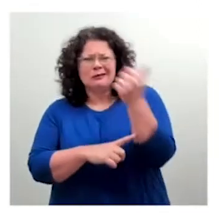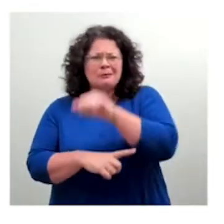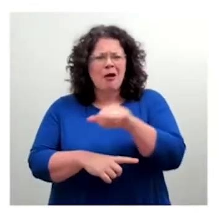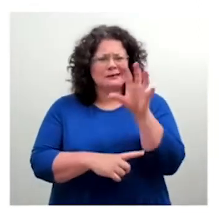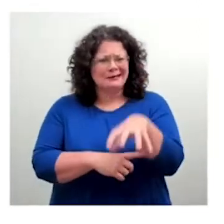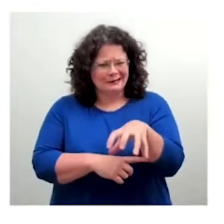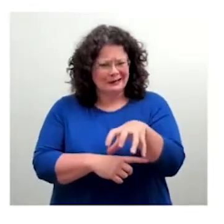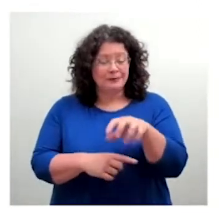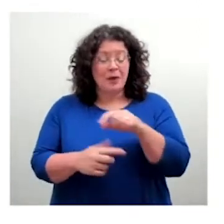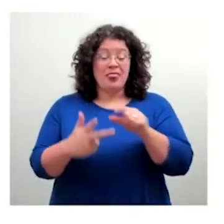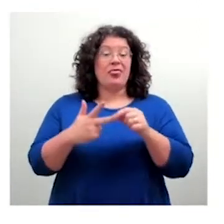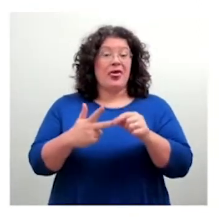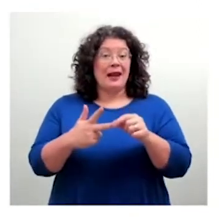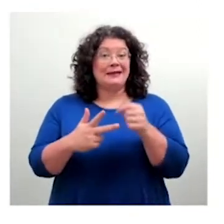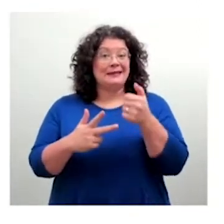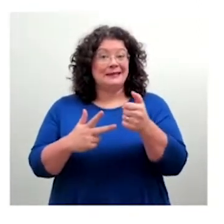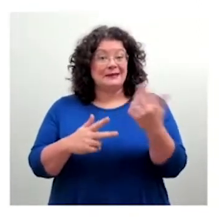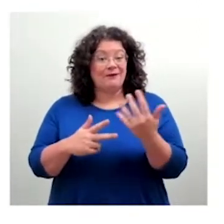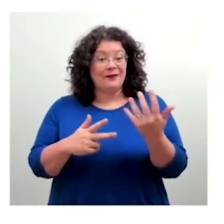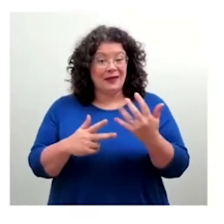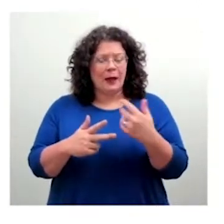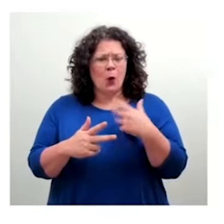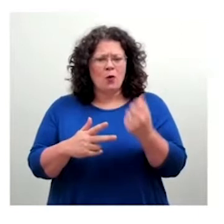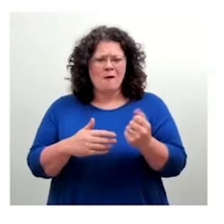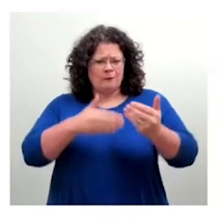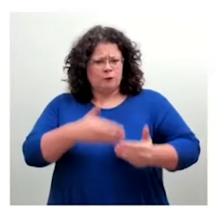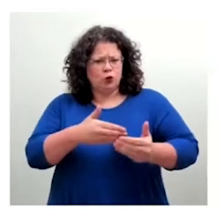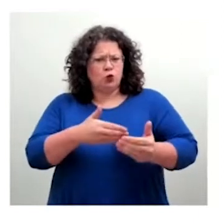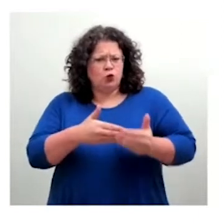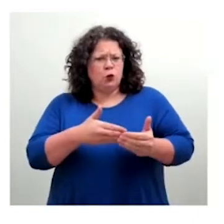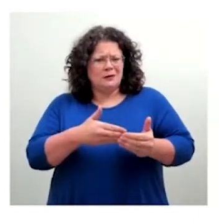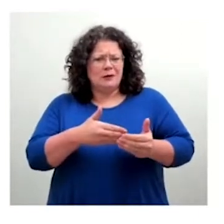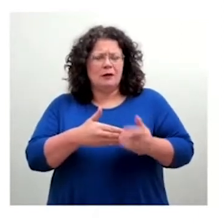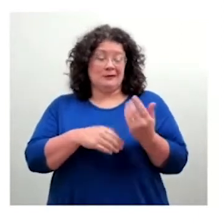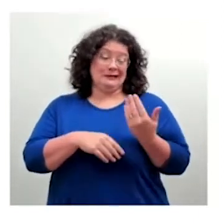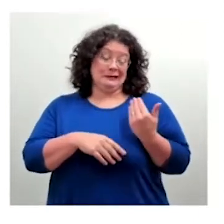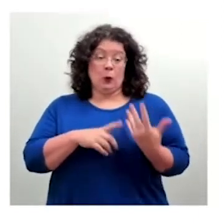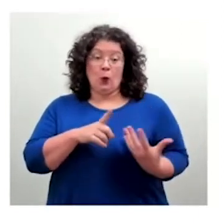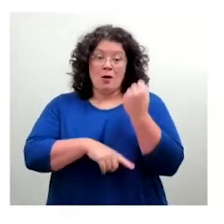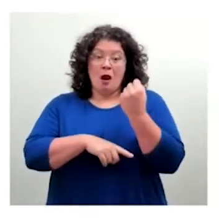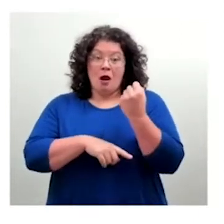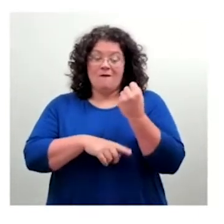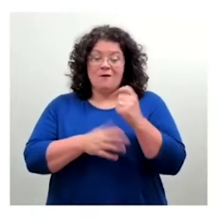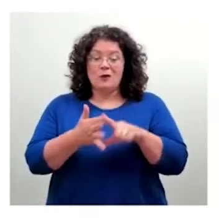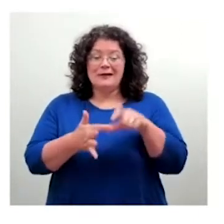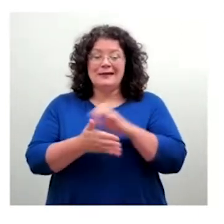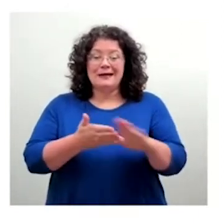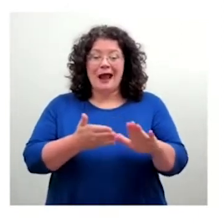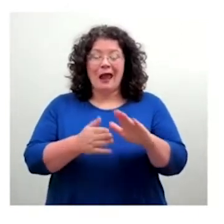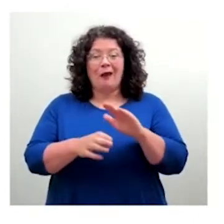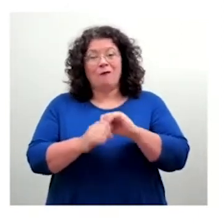created an incredible stir and a really lovely story about the work that we've been doing with her. So, but first,